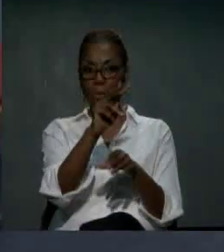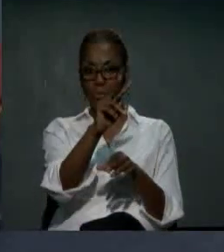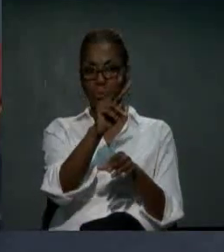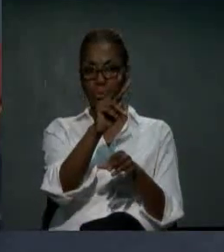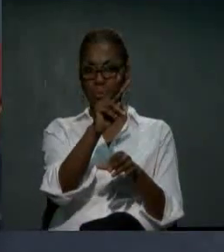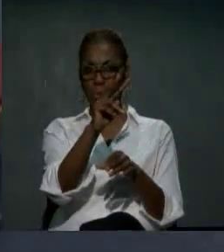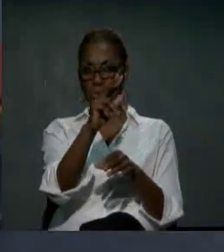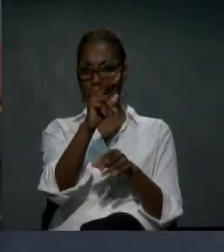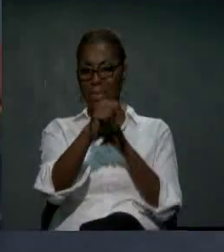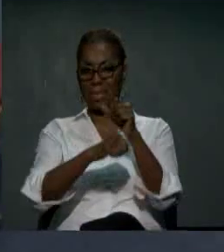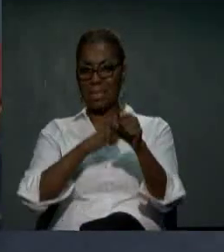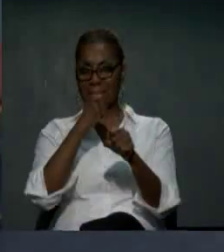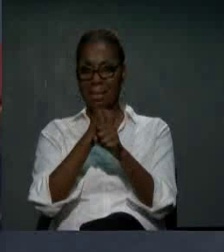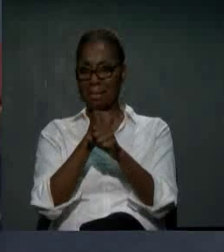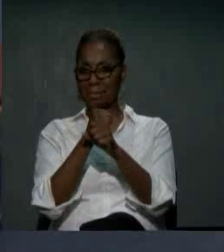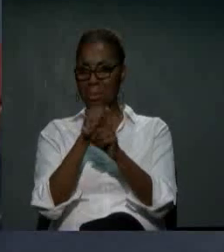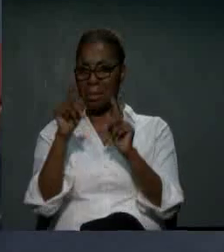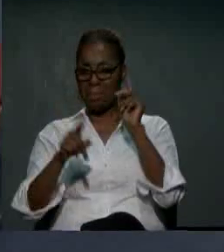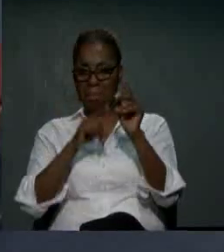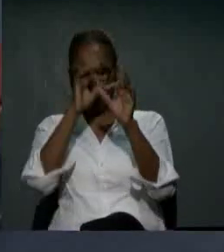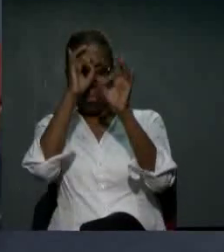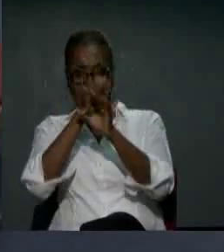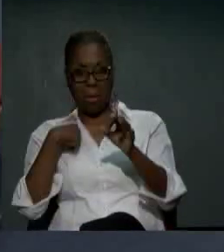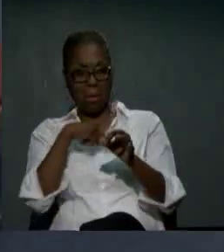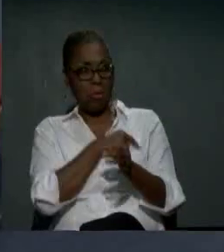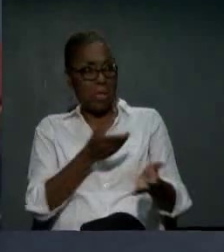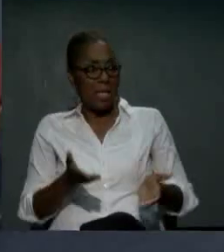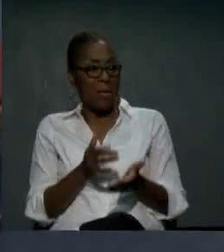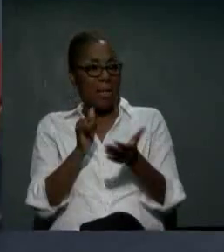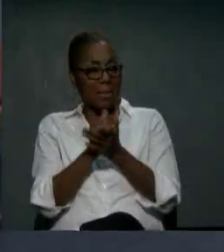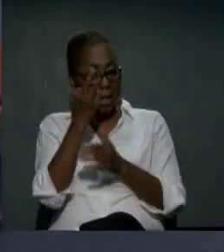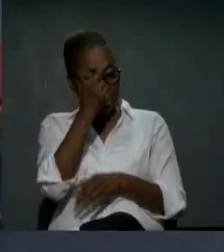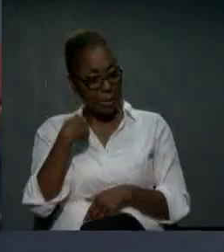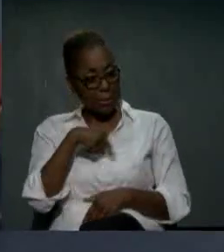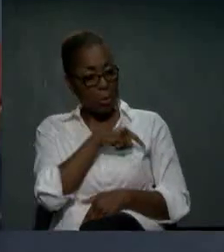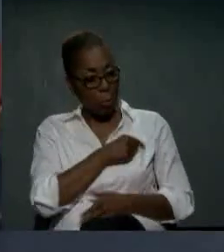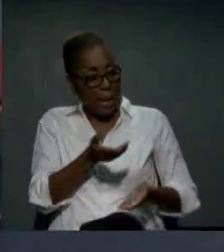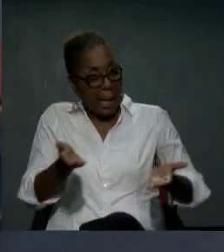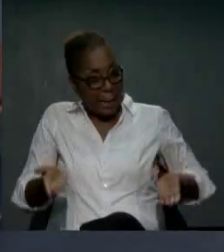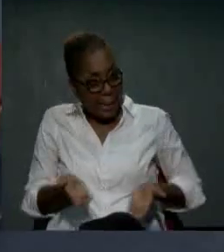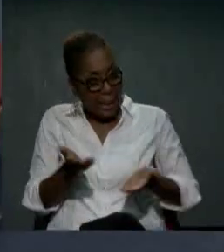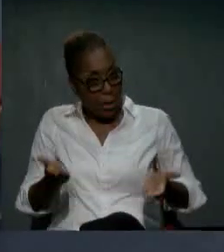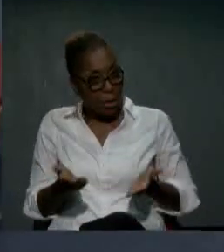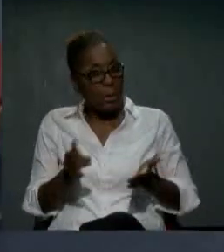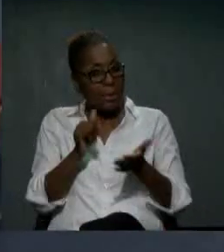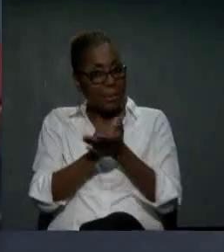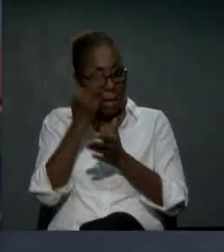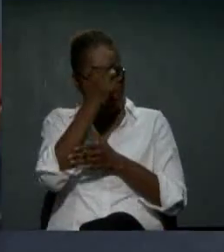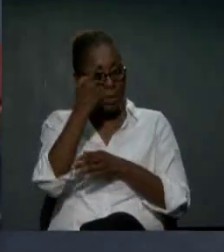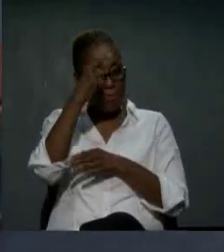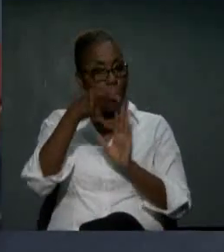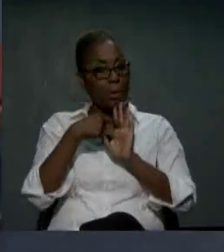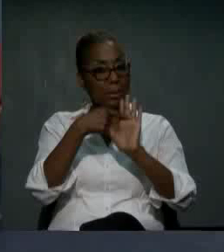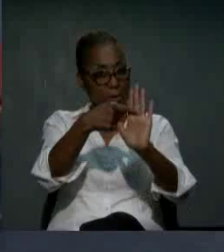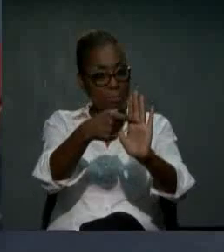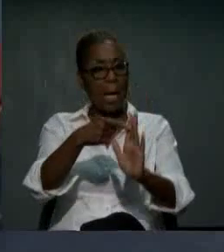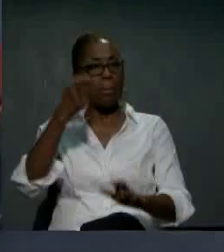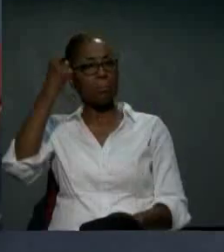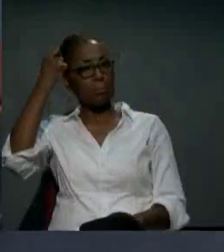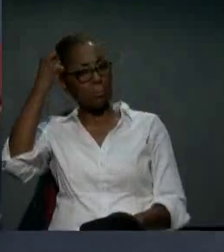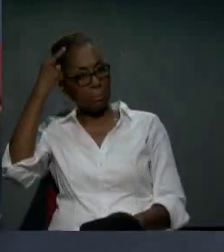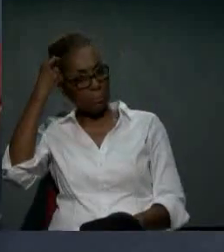nobody has know that we are here. Because of just that reason, we want to show that we are here, and that's for the display. That's it. I understand.